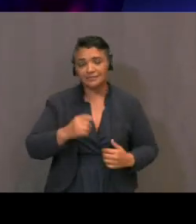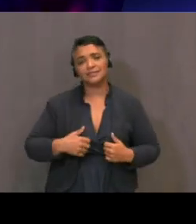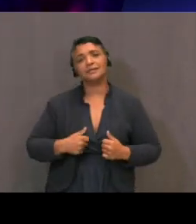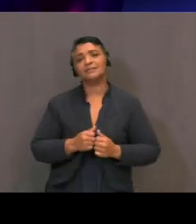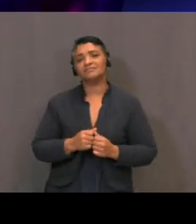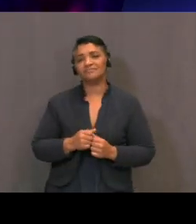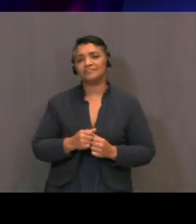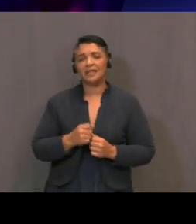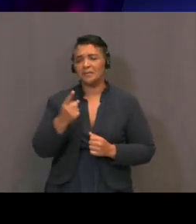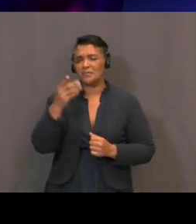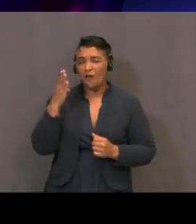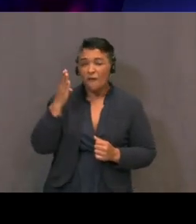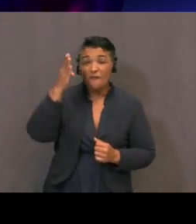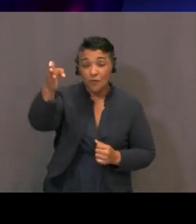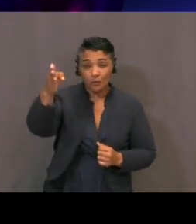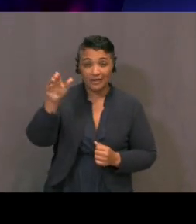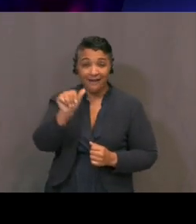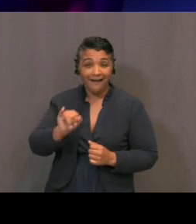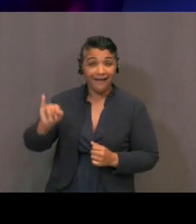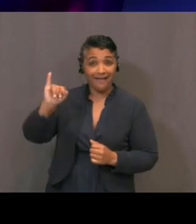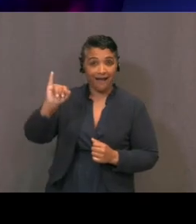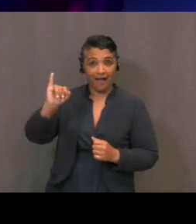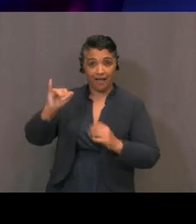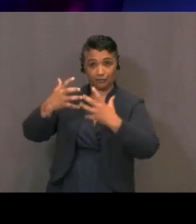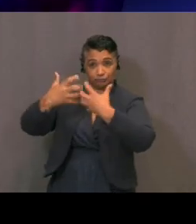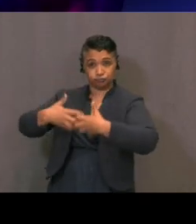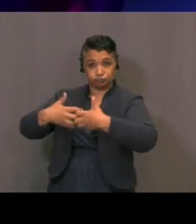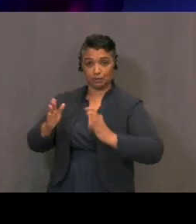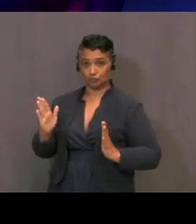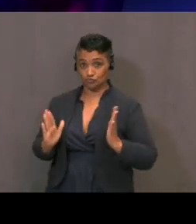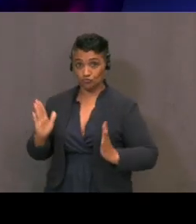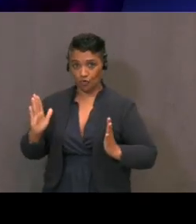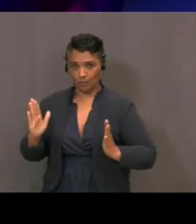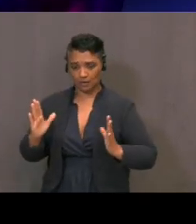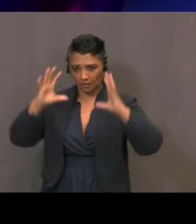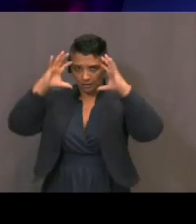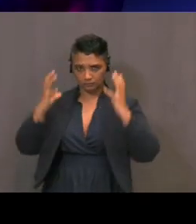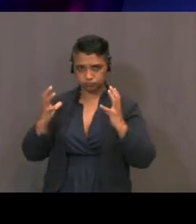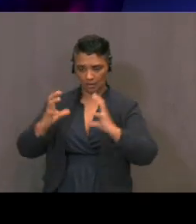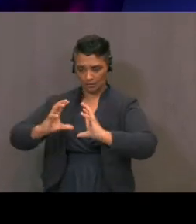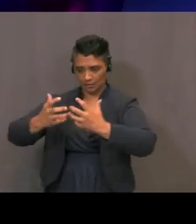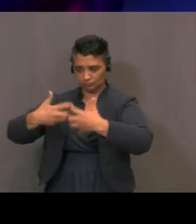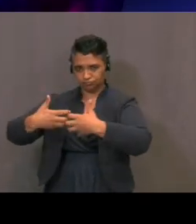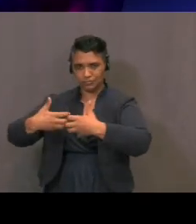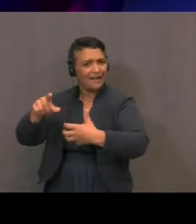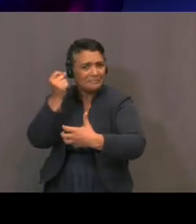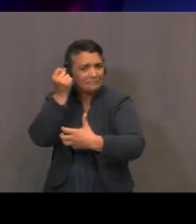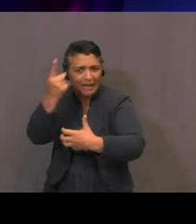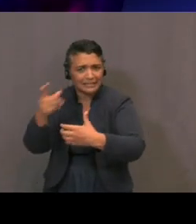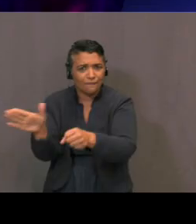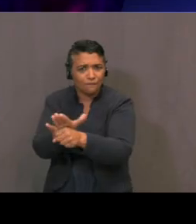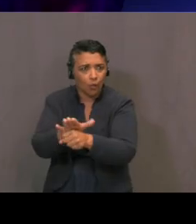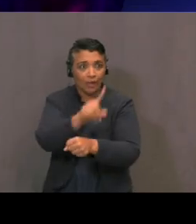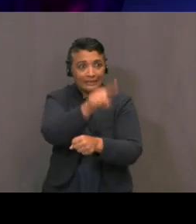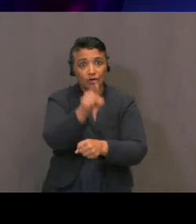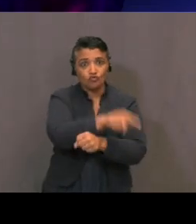future super smart AIs and machines will be able to understand even those limitations and those